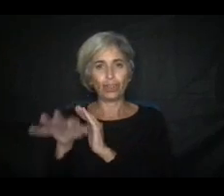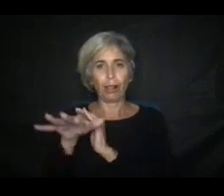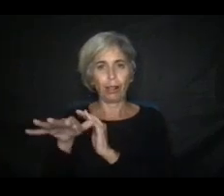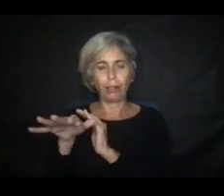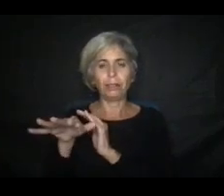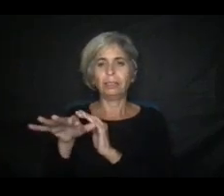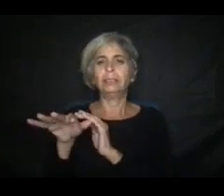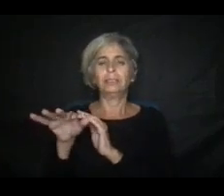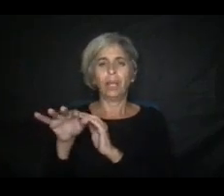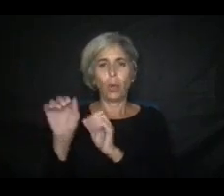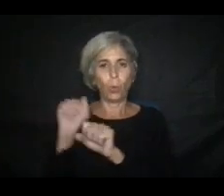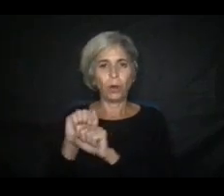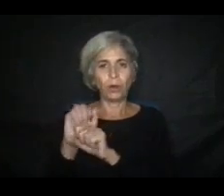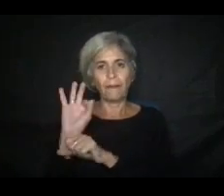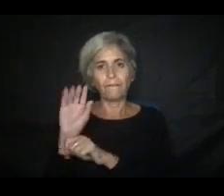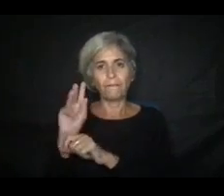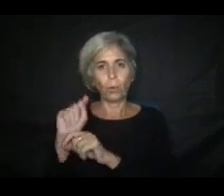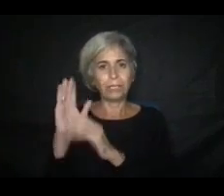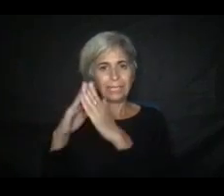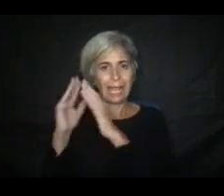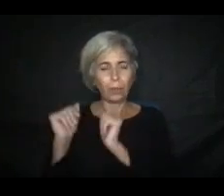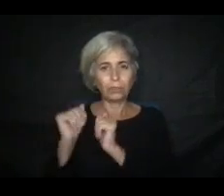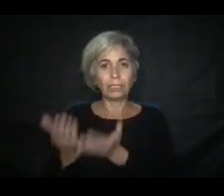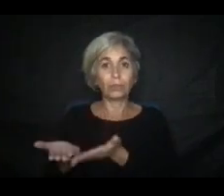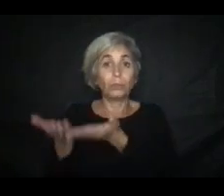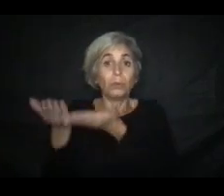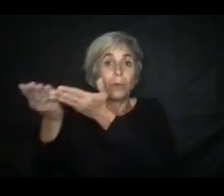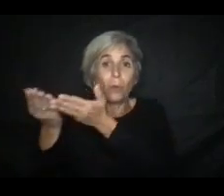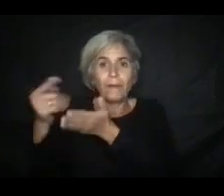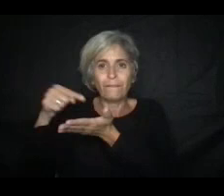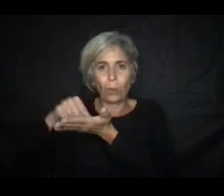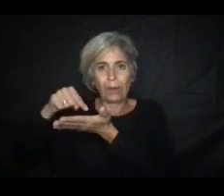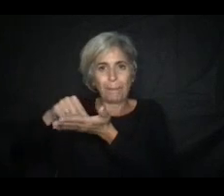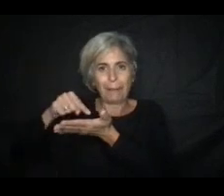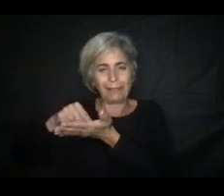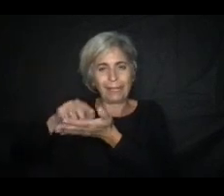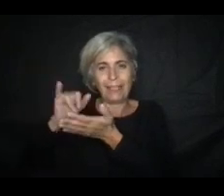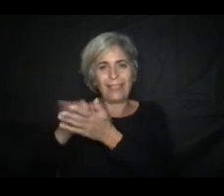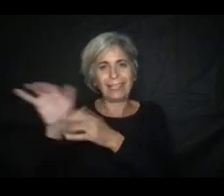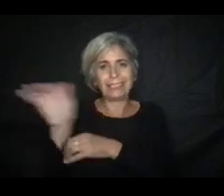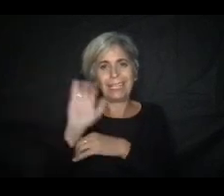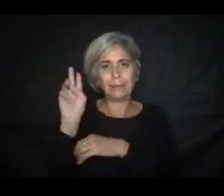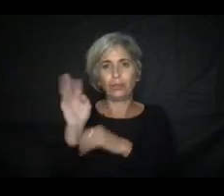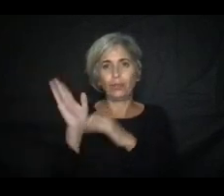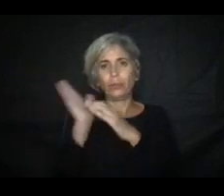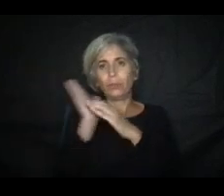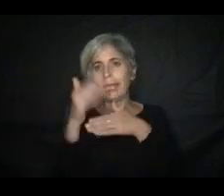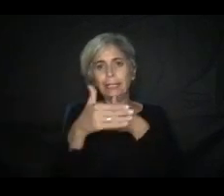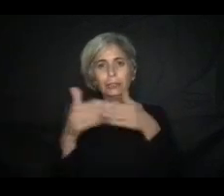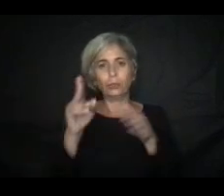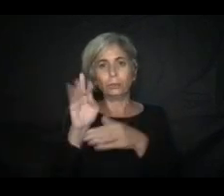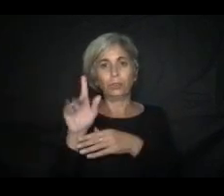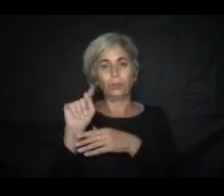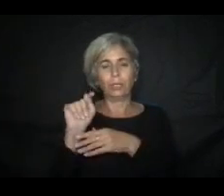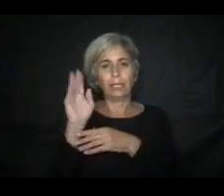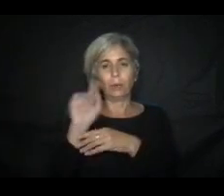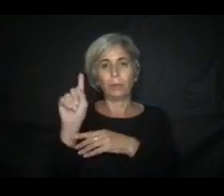workforce housing and promote affordability, that same 2-bedroom unit will be